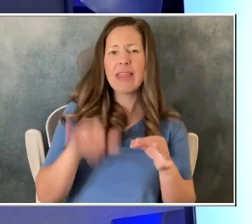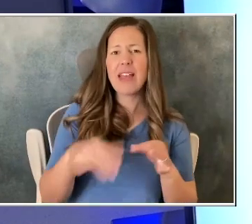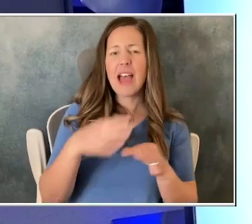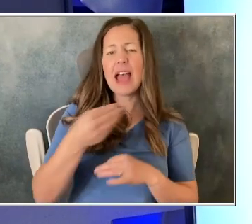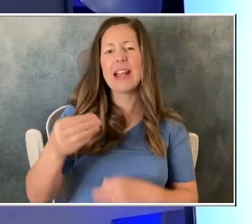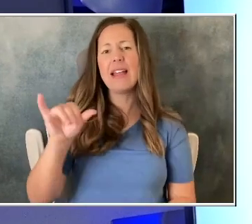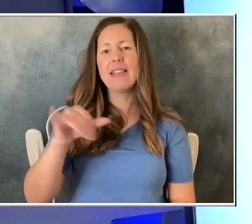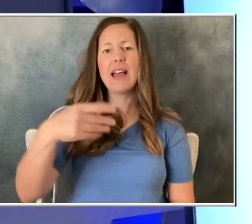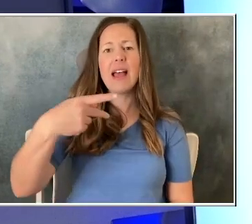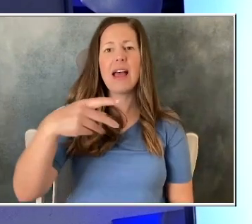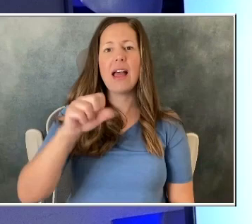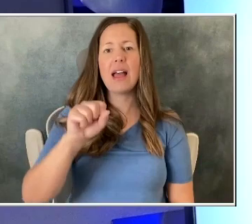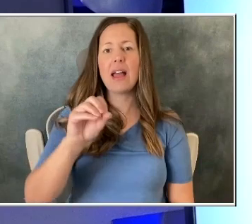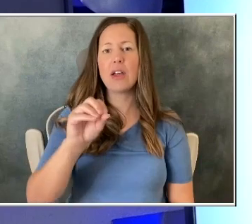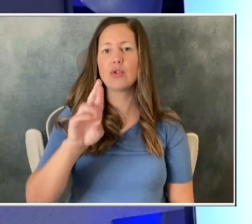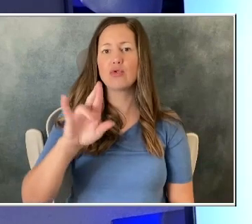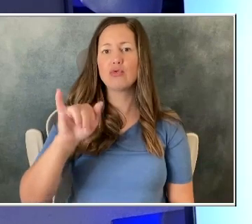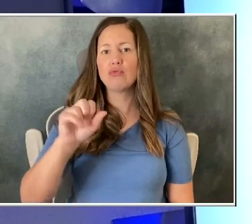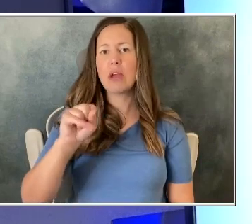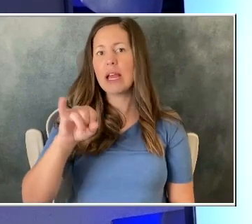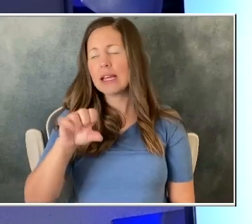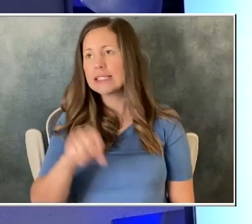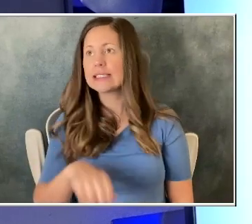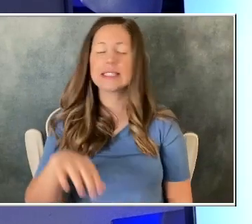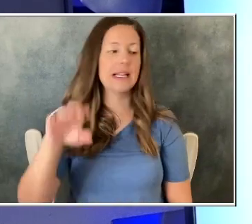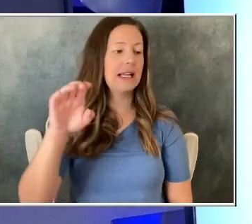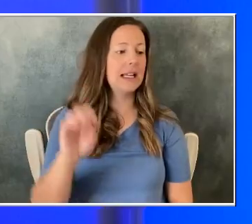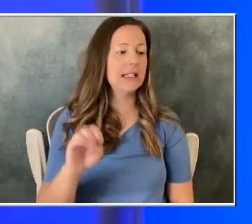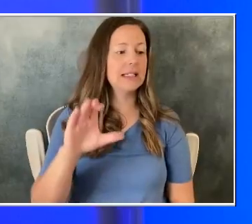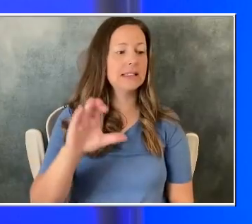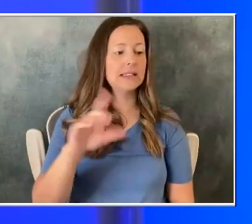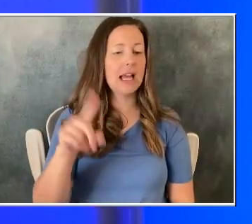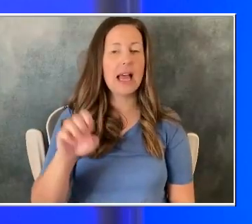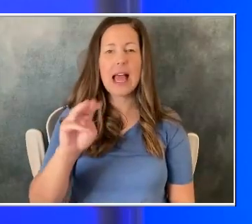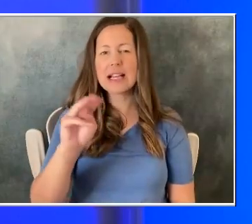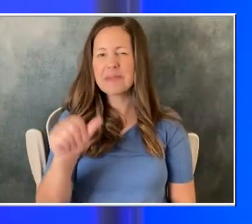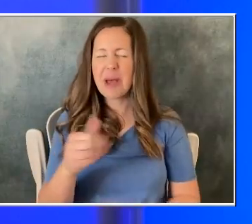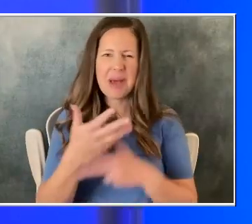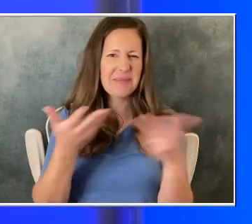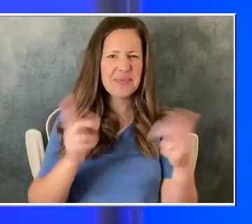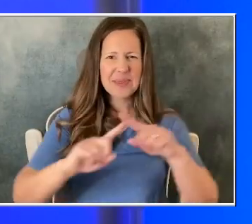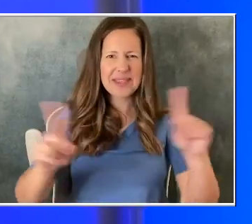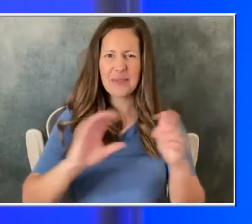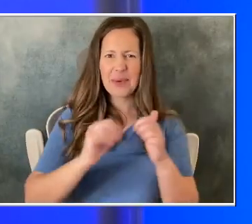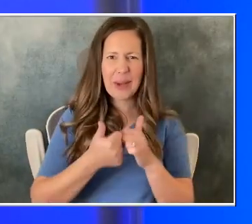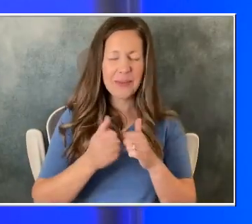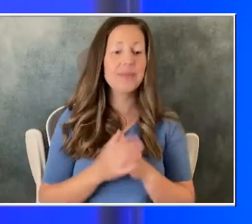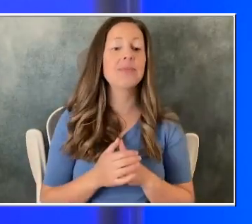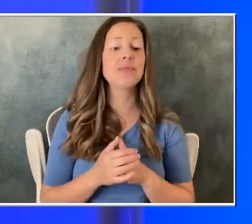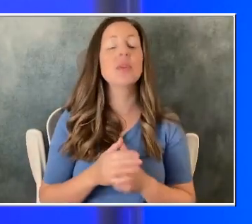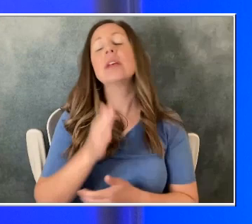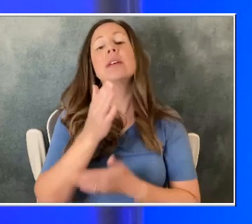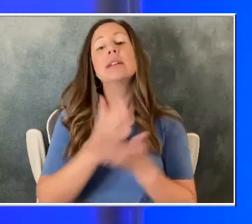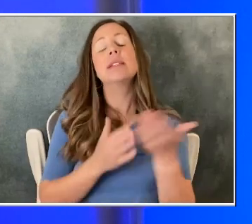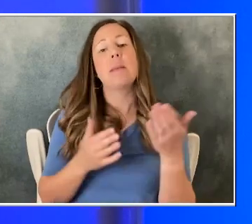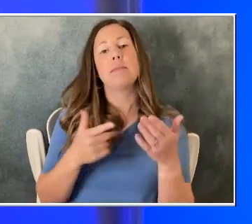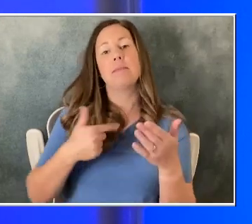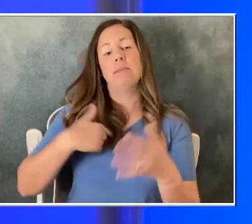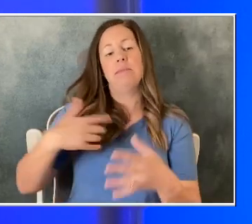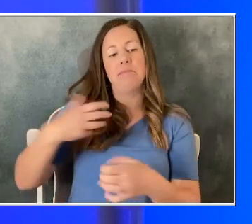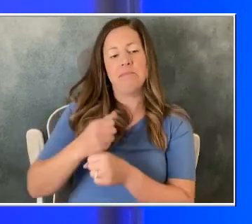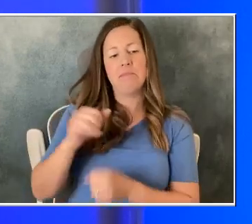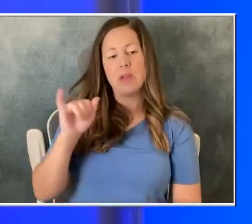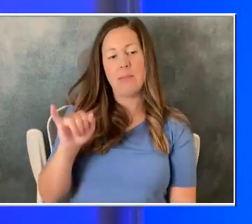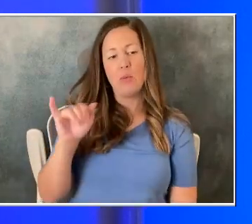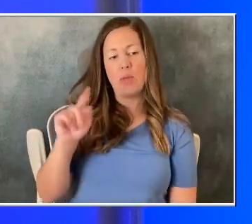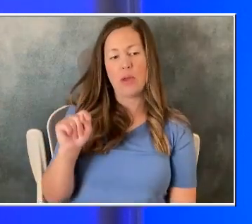or eczema or all those things we think about. So with the immunotherapies, some of the reactions actually mimic a lot of those de novo